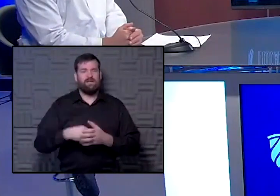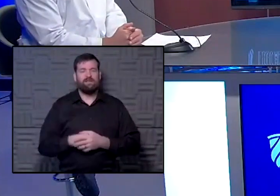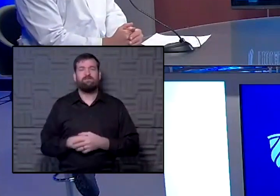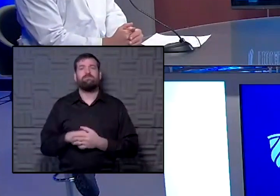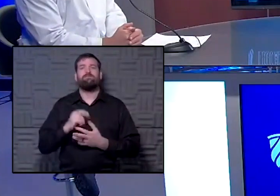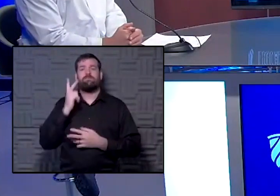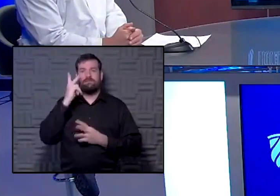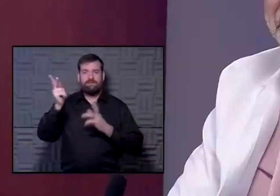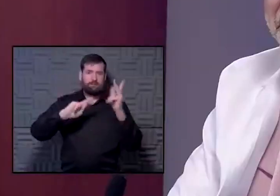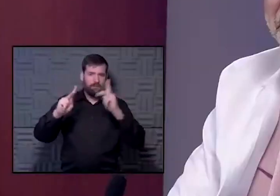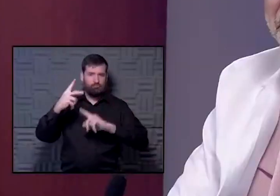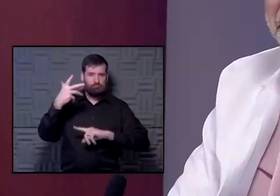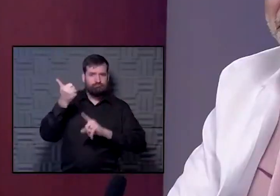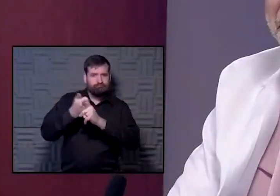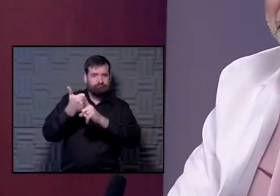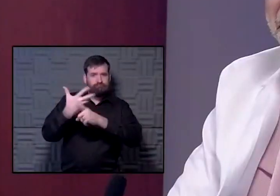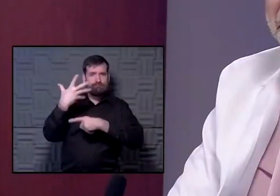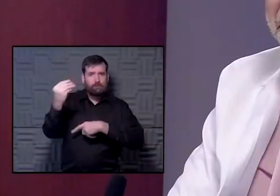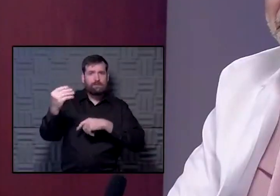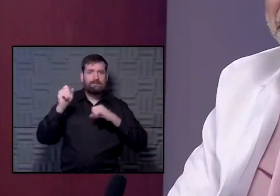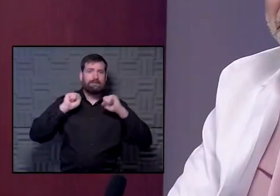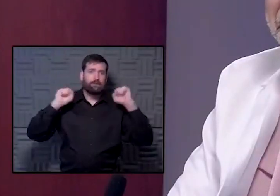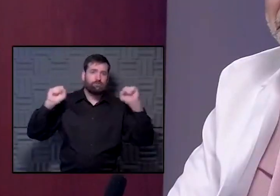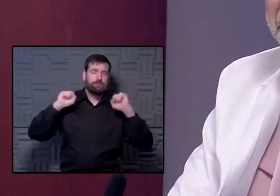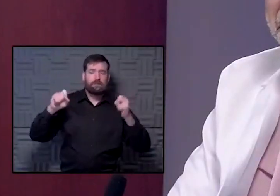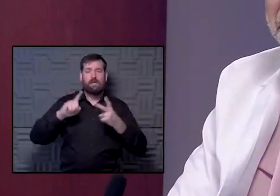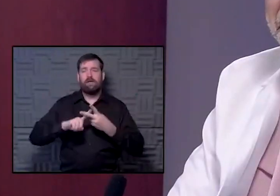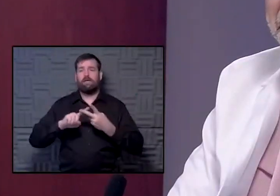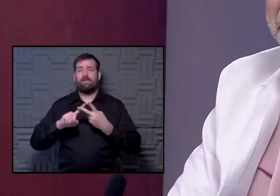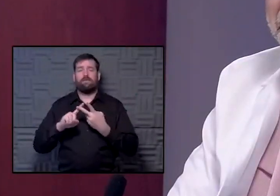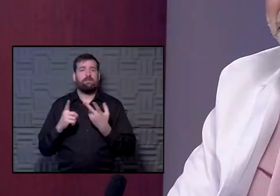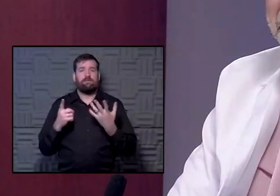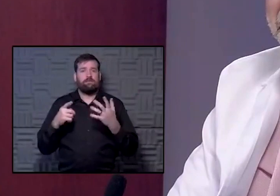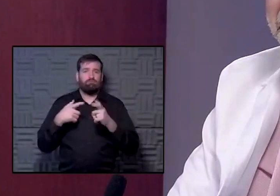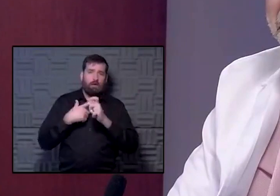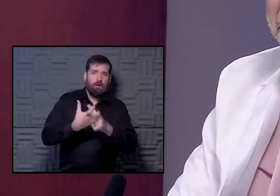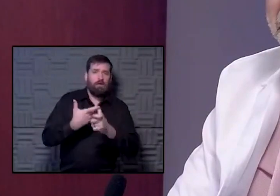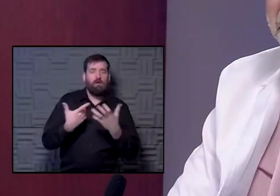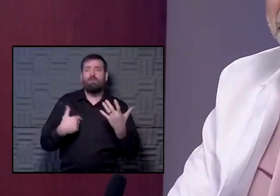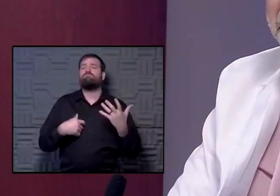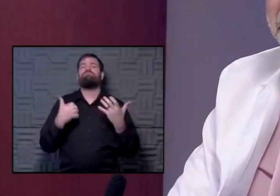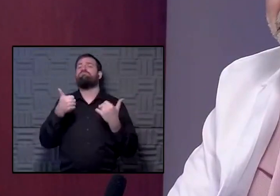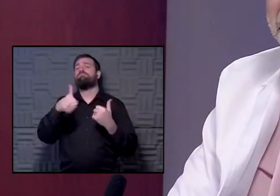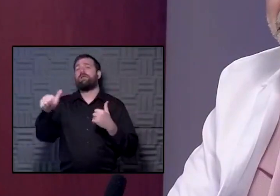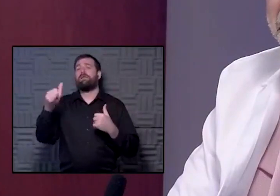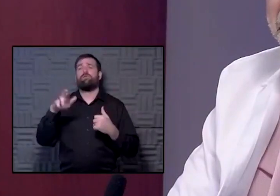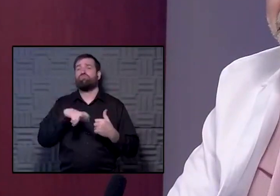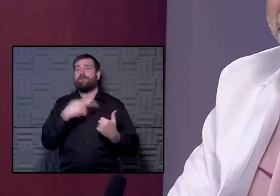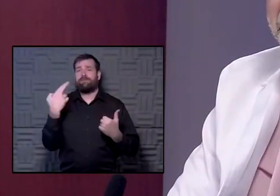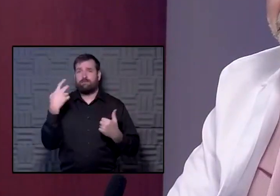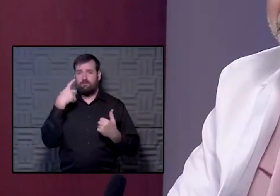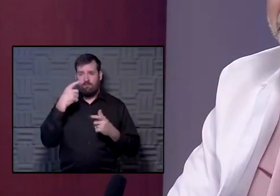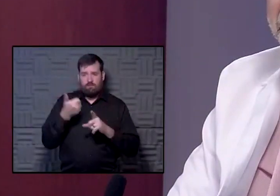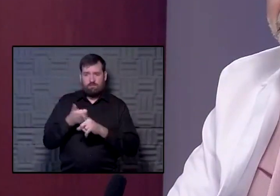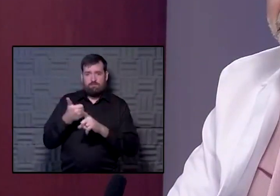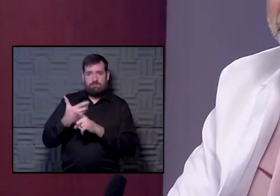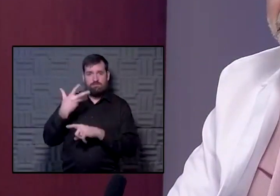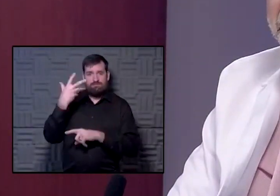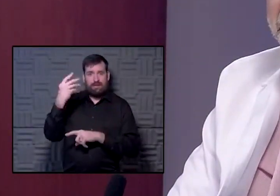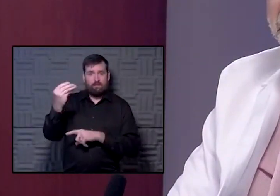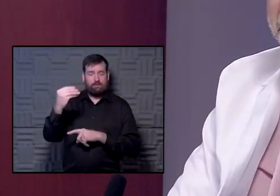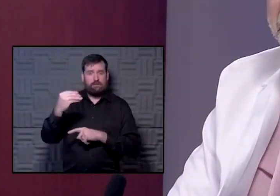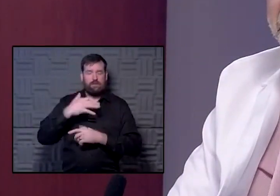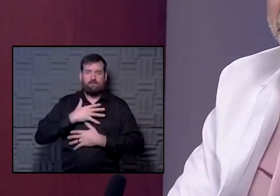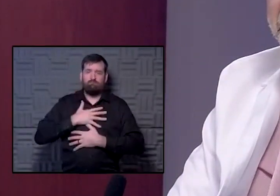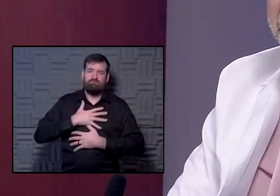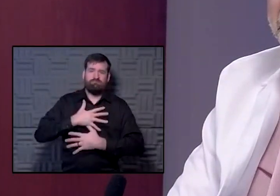out exercising and running and just being outside. What risks, if any, should folks be aware of when they're out for a prolonged time breathing